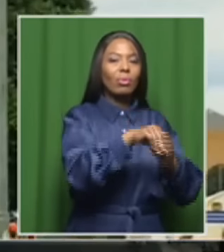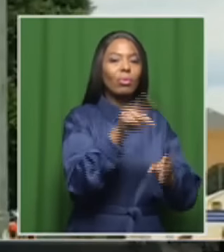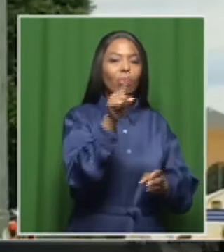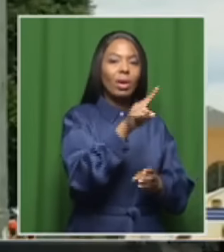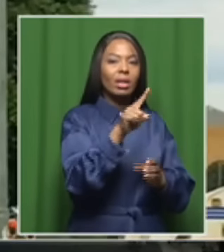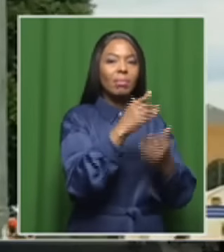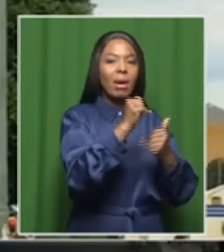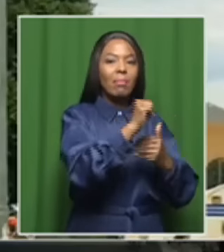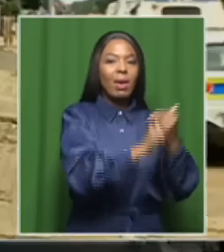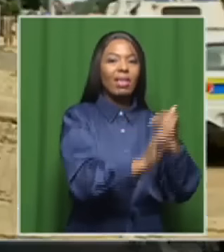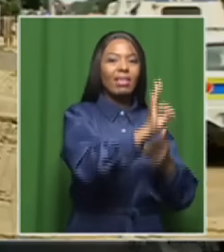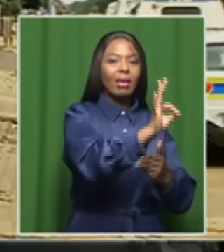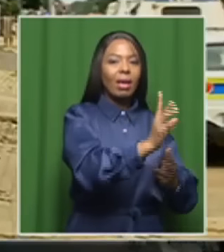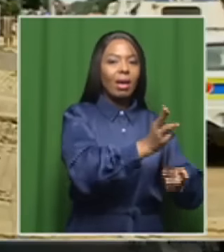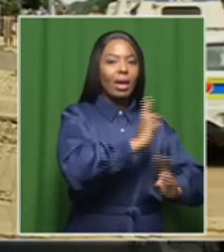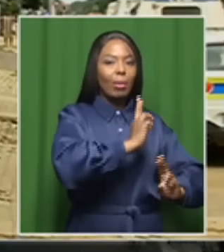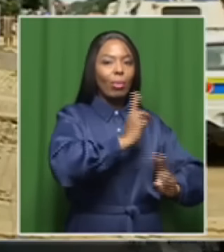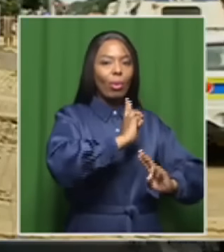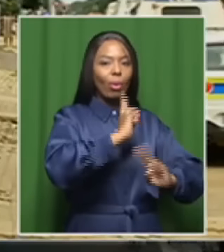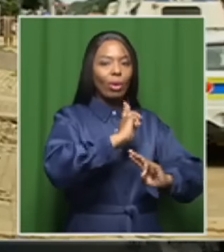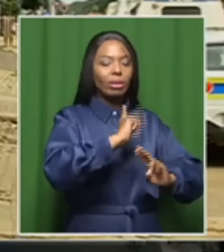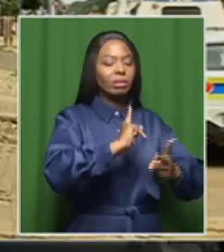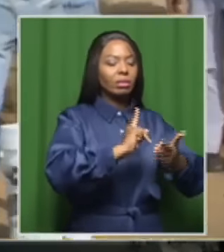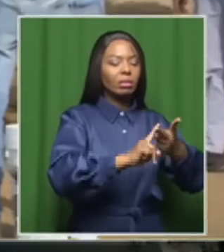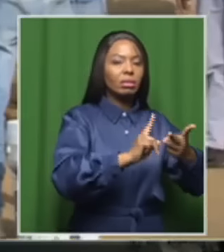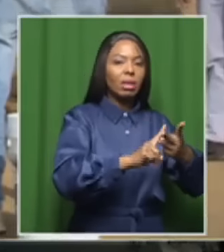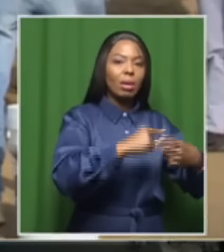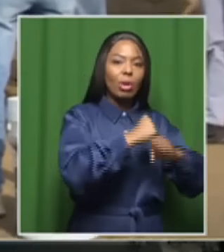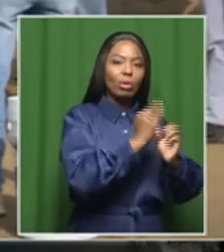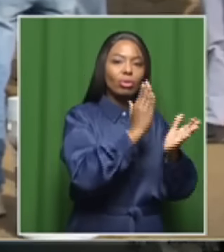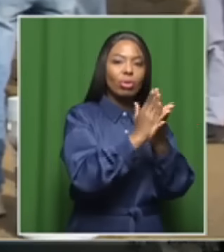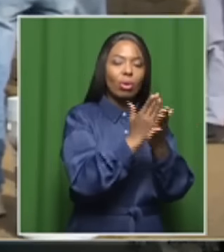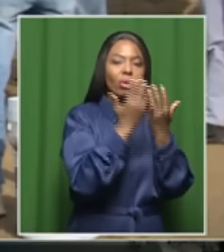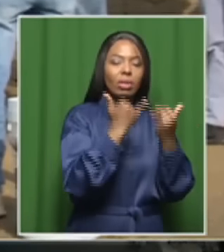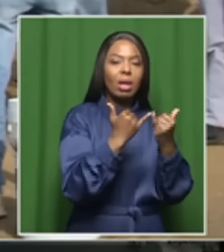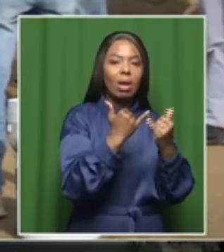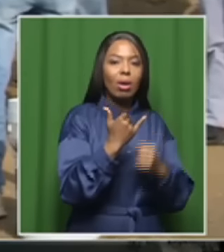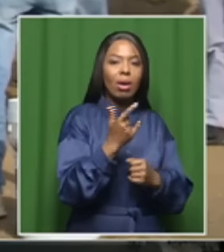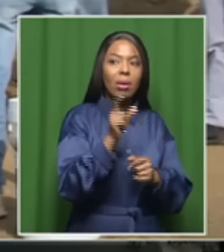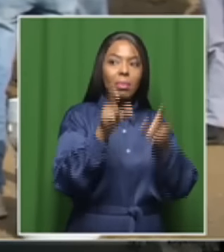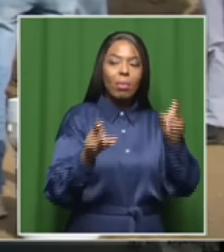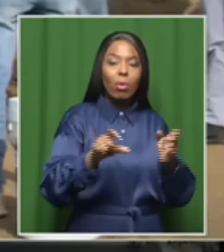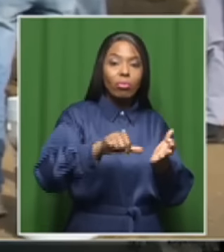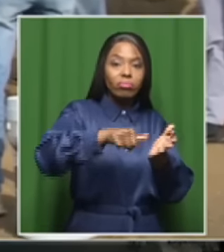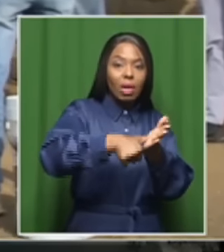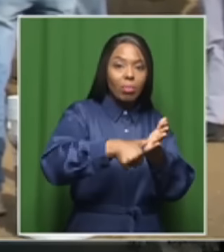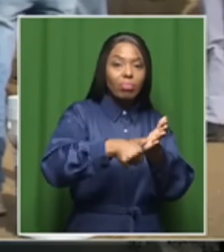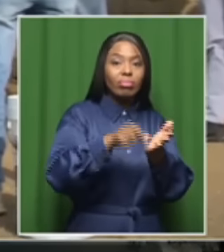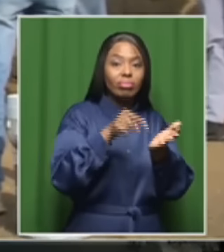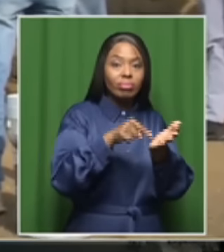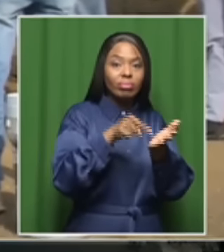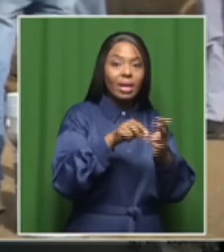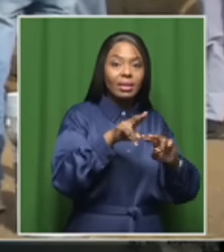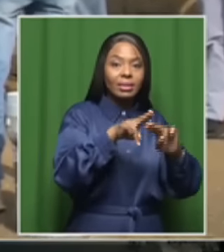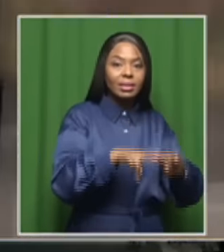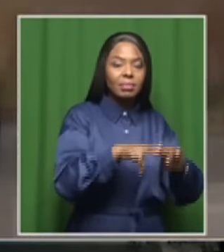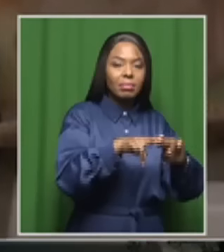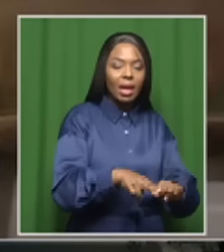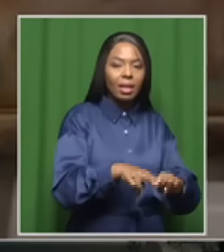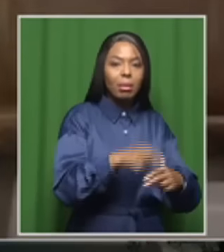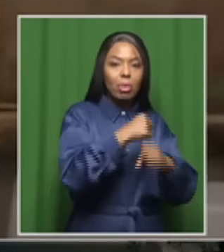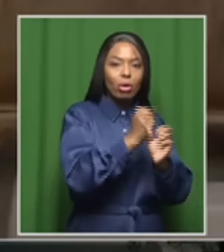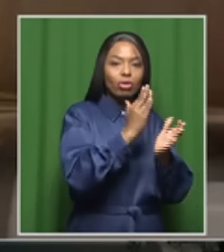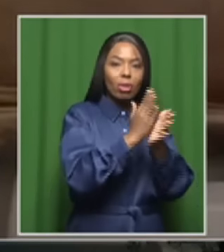quarterly reporting, the ensuring that beneficiaries are verified, and that the fact that